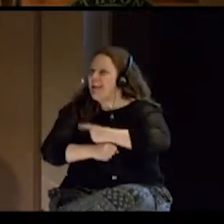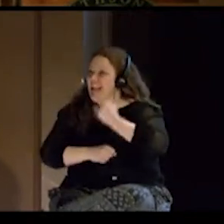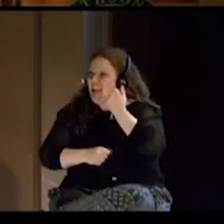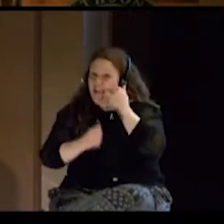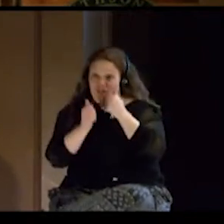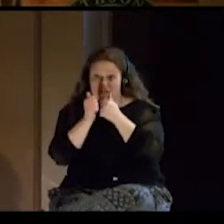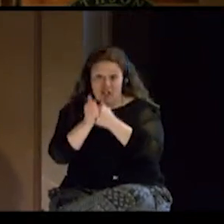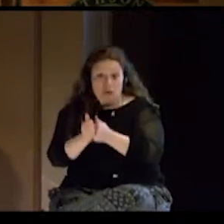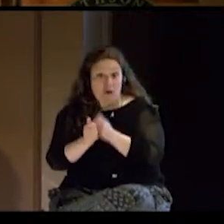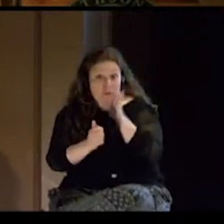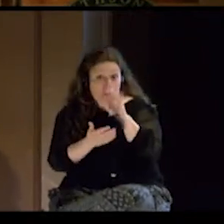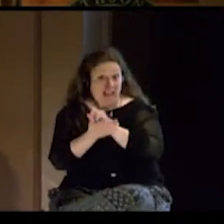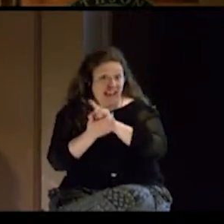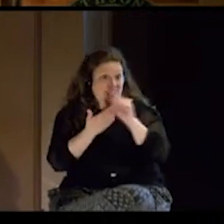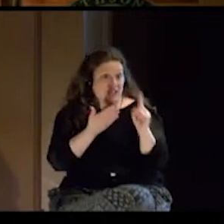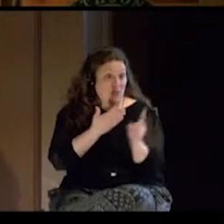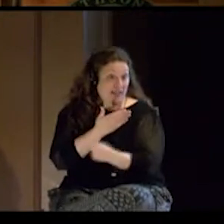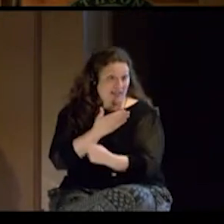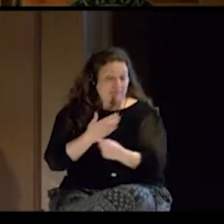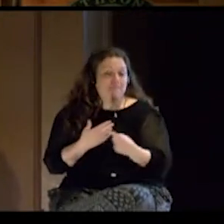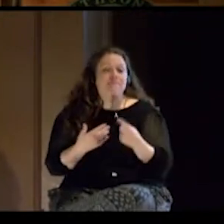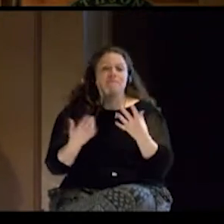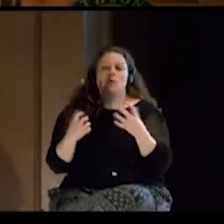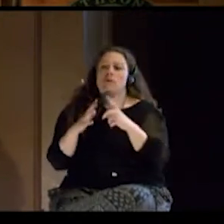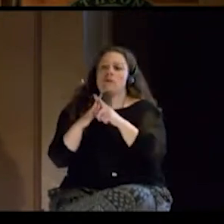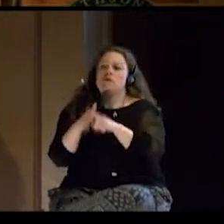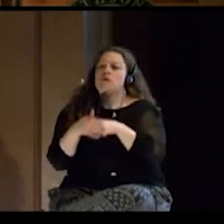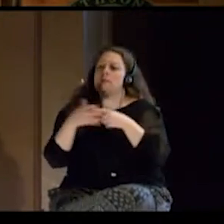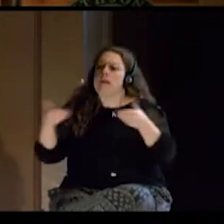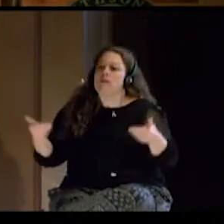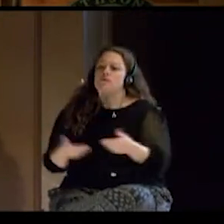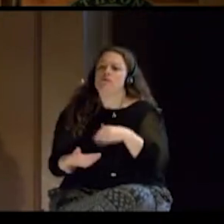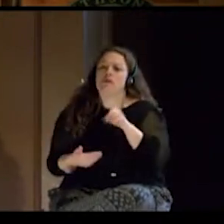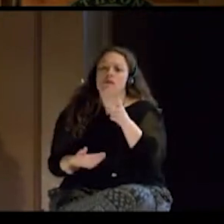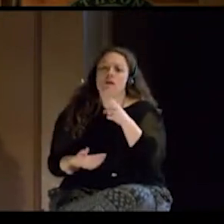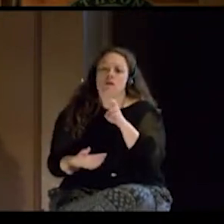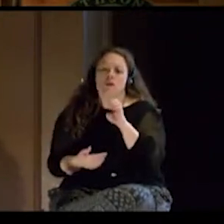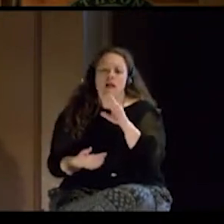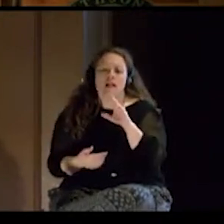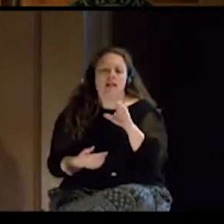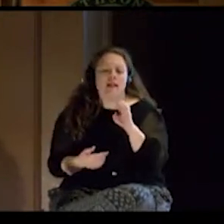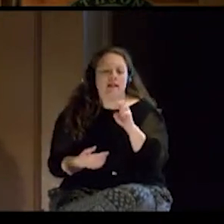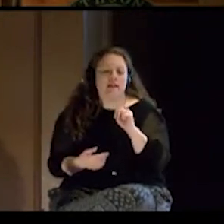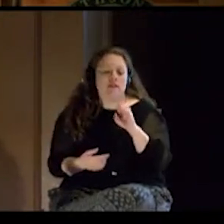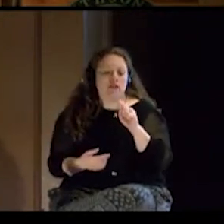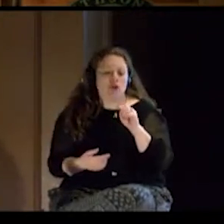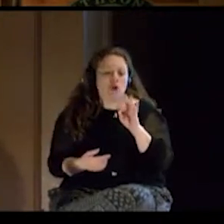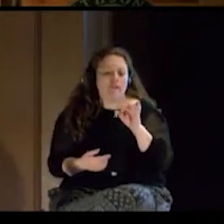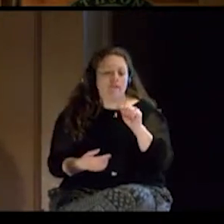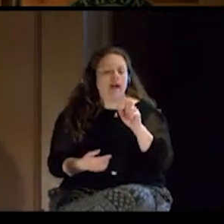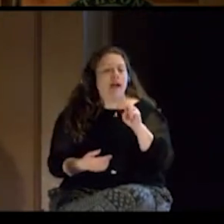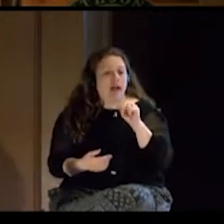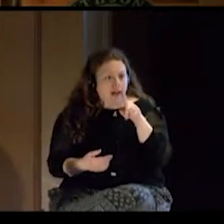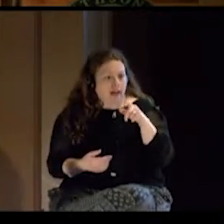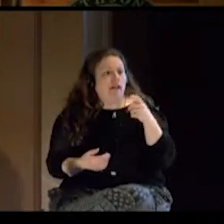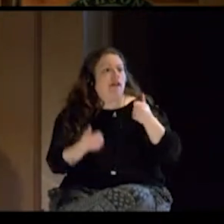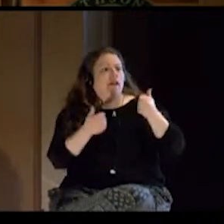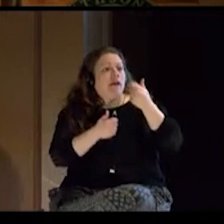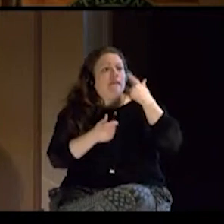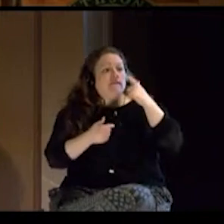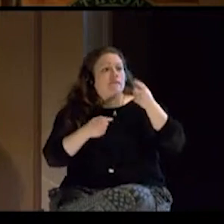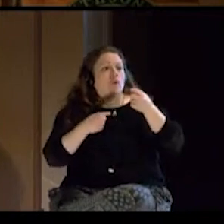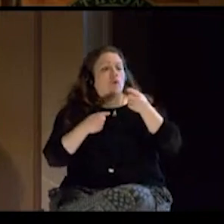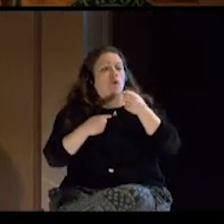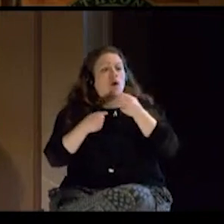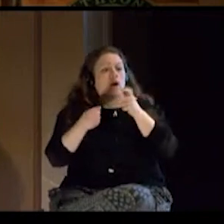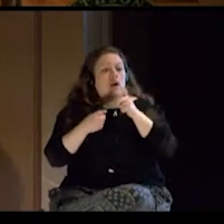along, is next week. I'd like to start off by introducing Dr. Ellen Stofan, the Undersecretary for Science and Research for all